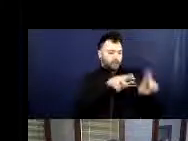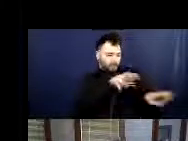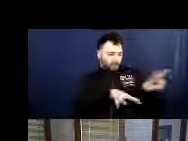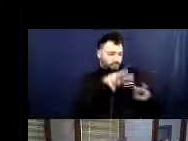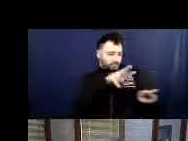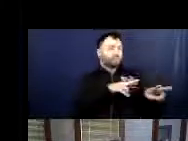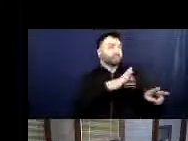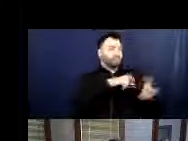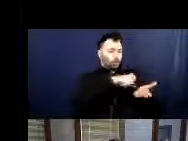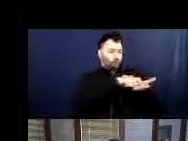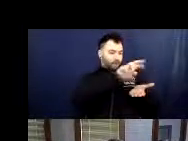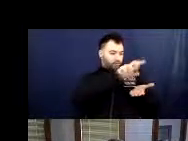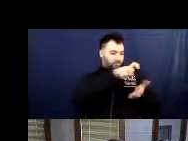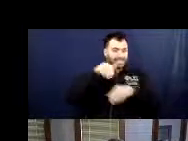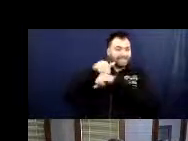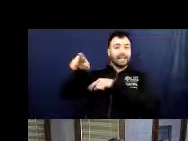prescription.